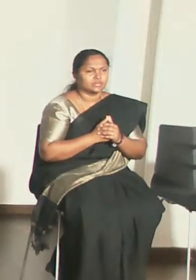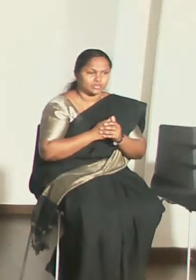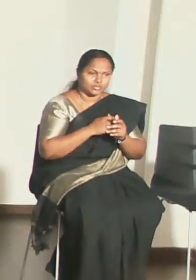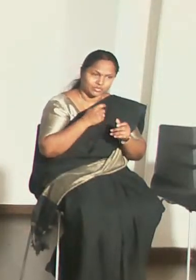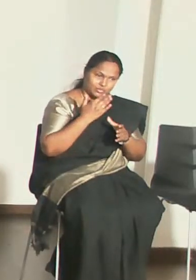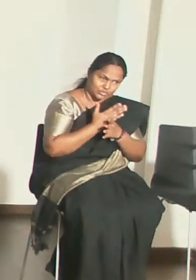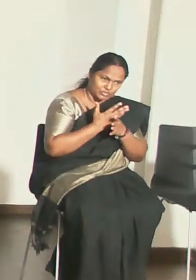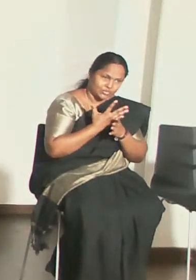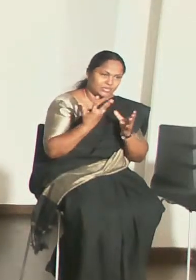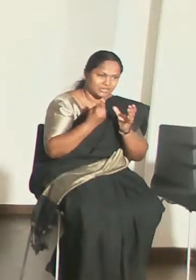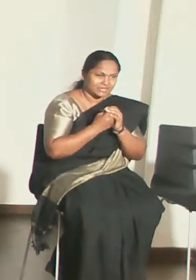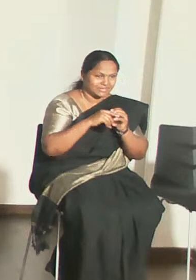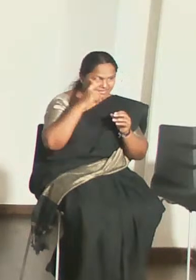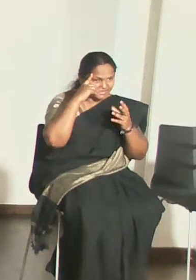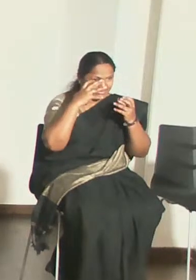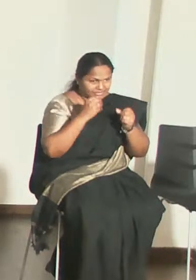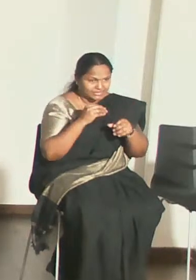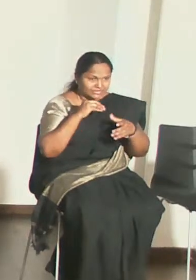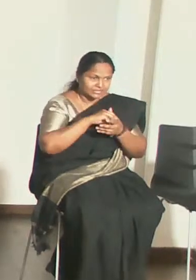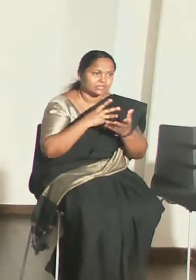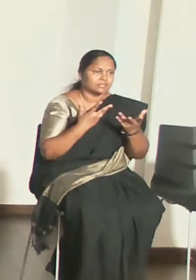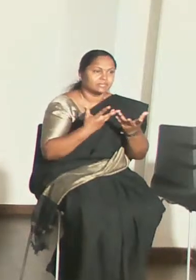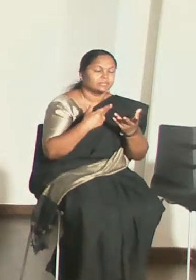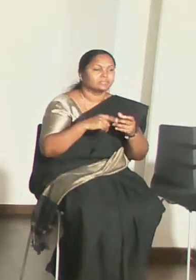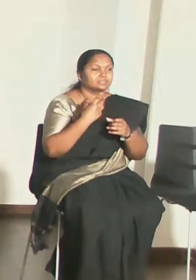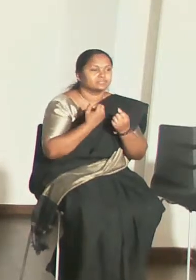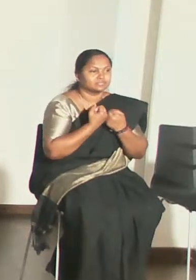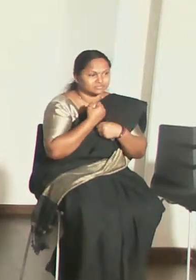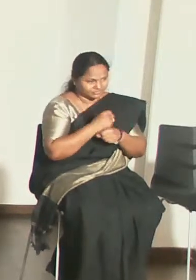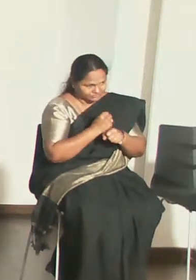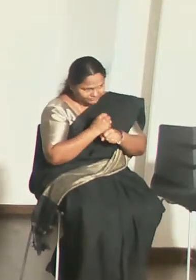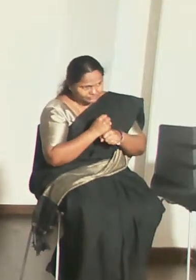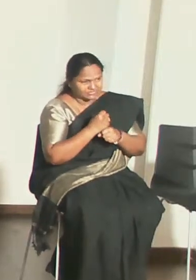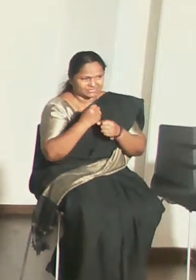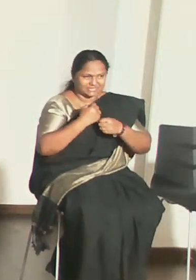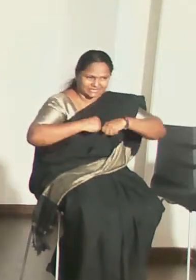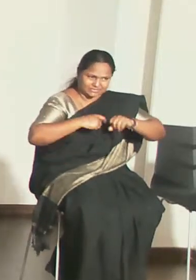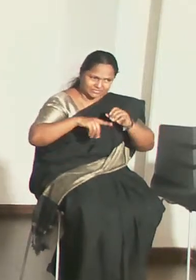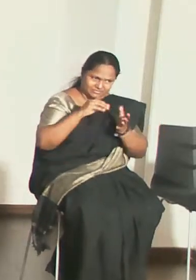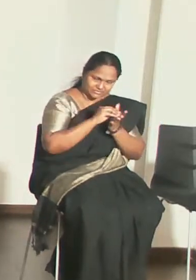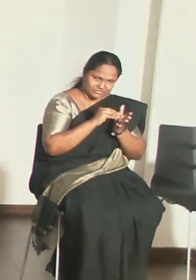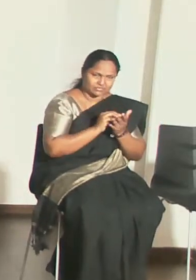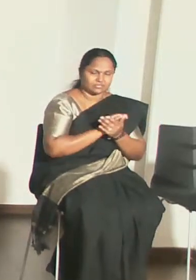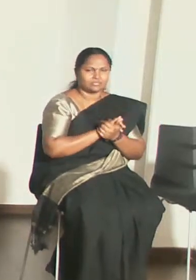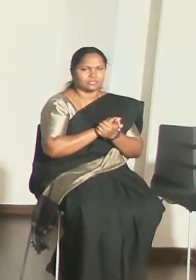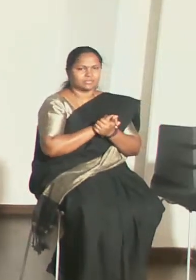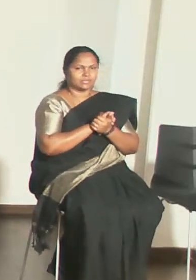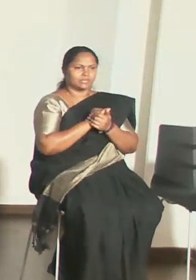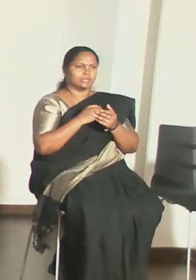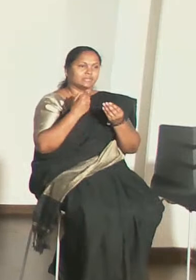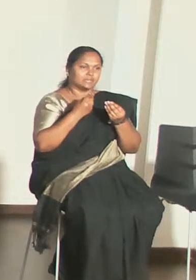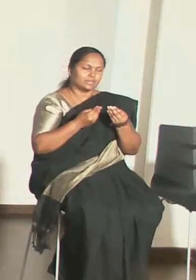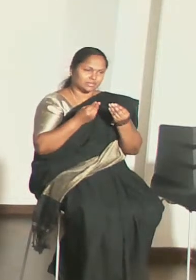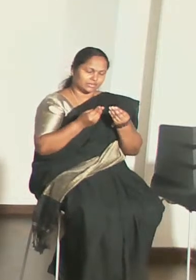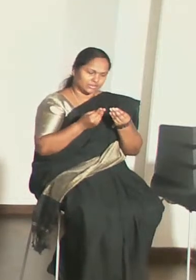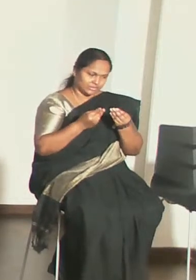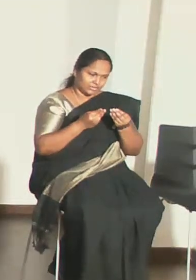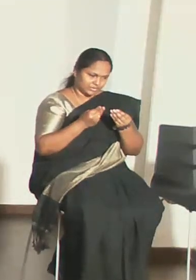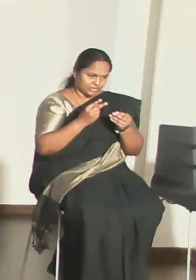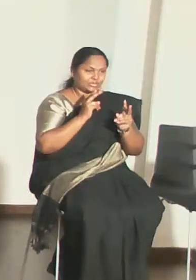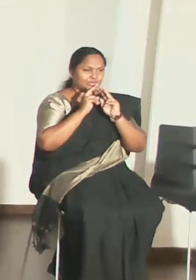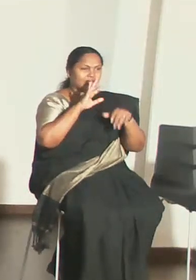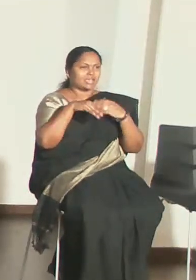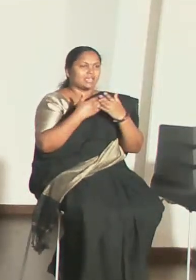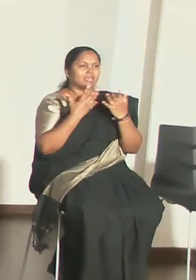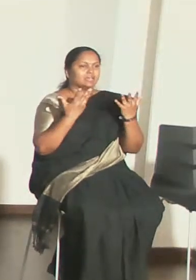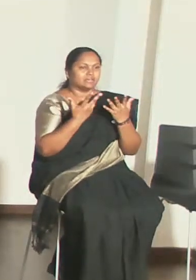working with this sort of volatile infrastructure and creating the spaces and units that we are then talking